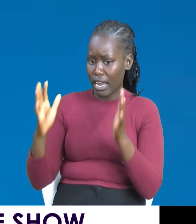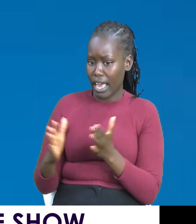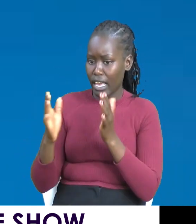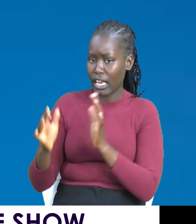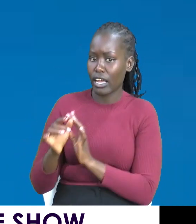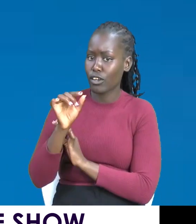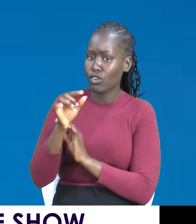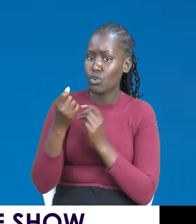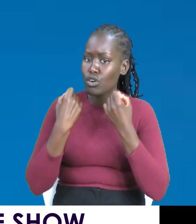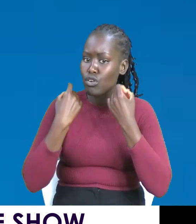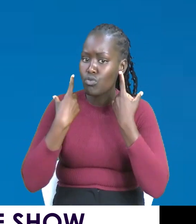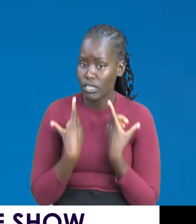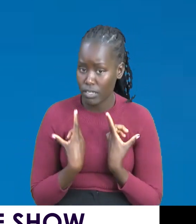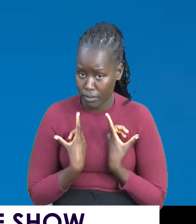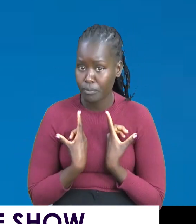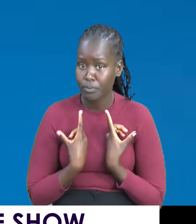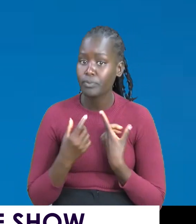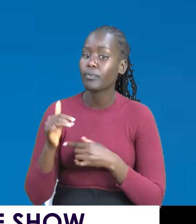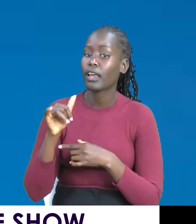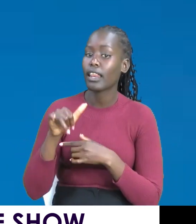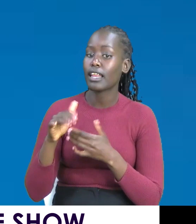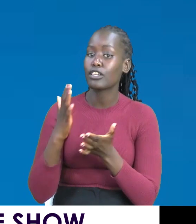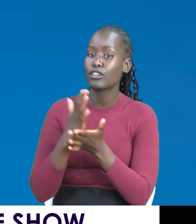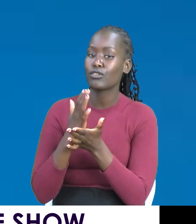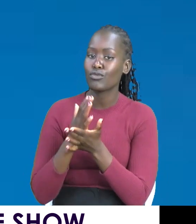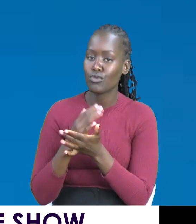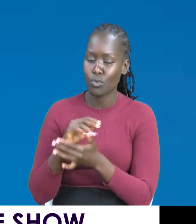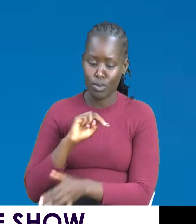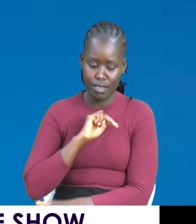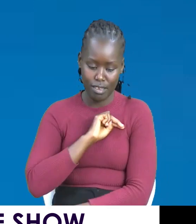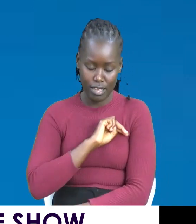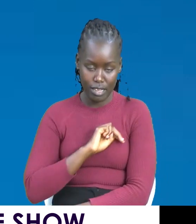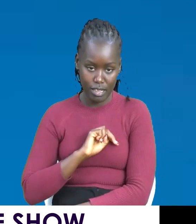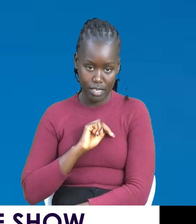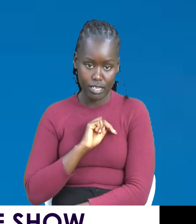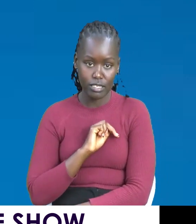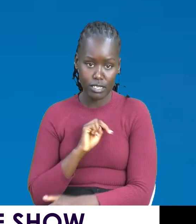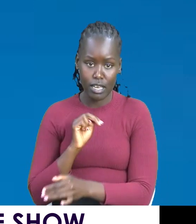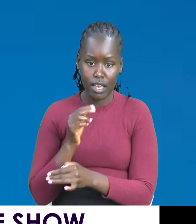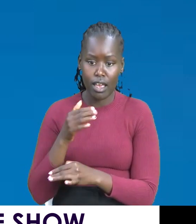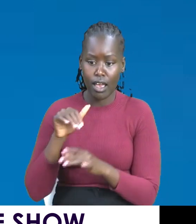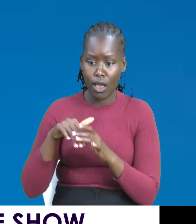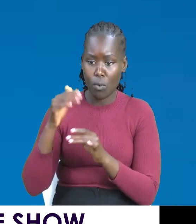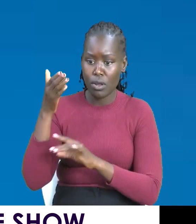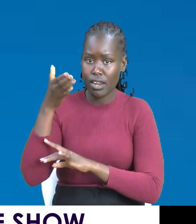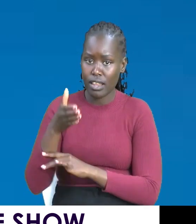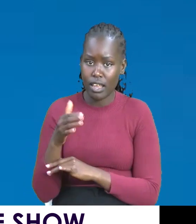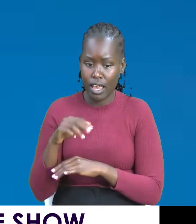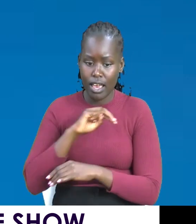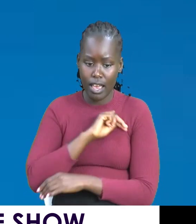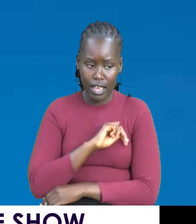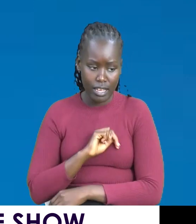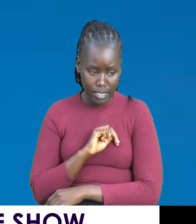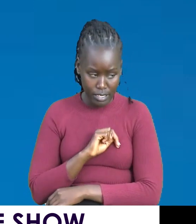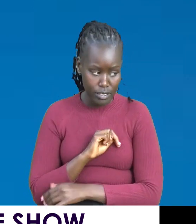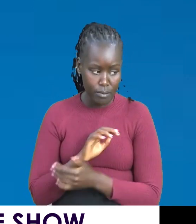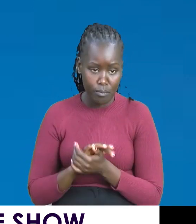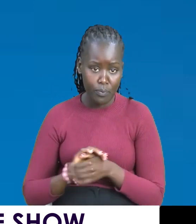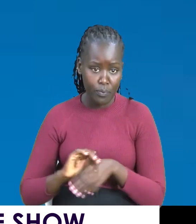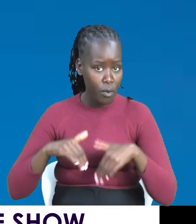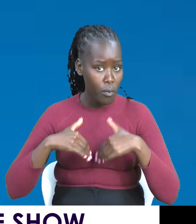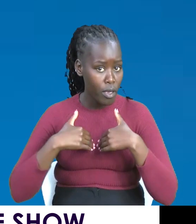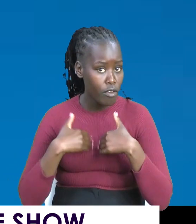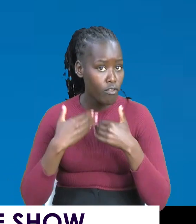you to understand that truth lies in nature. Out there in nature, somehow, there is